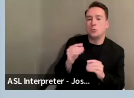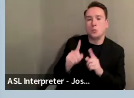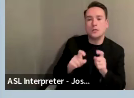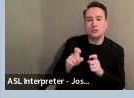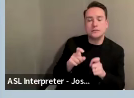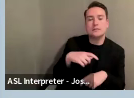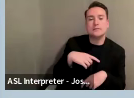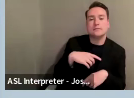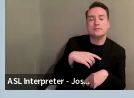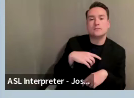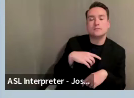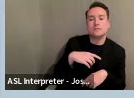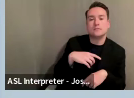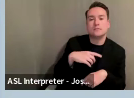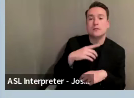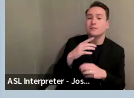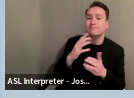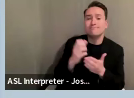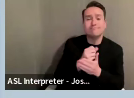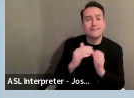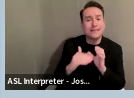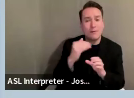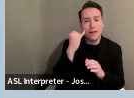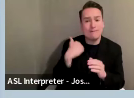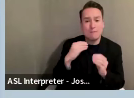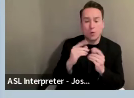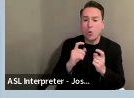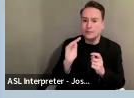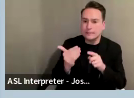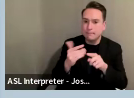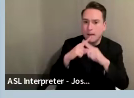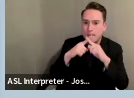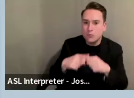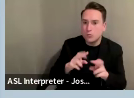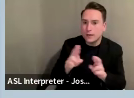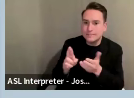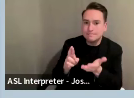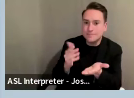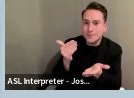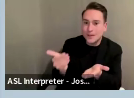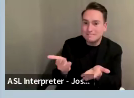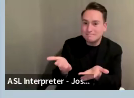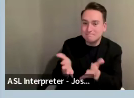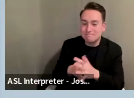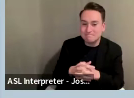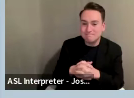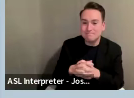email or call us if you had any more questions. But I think they're Okay, great.